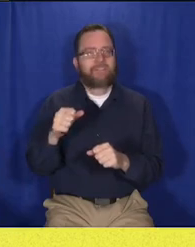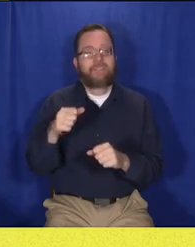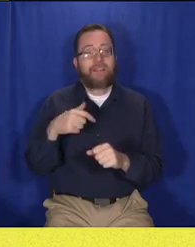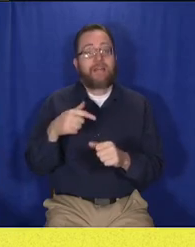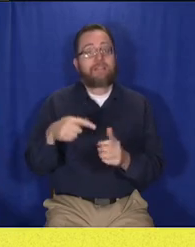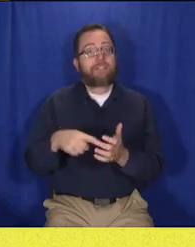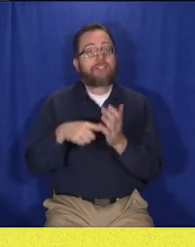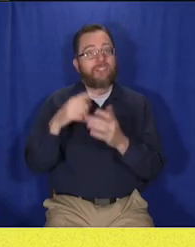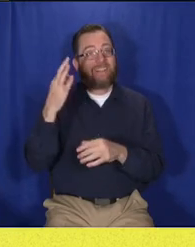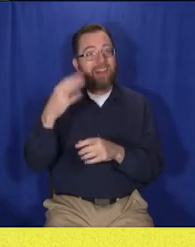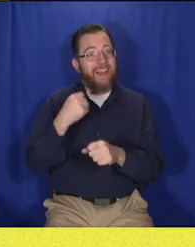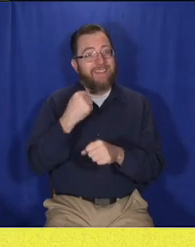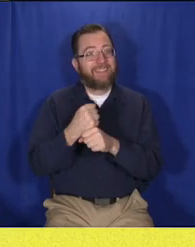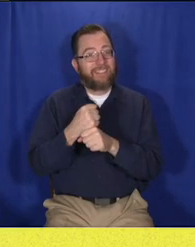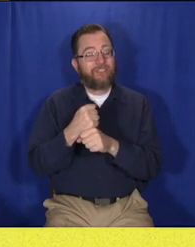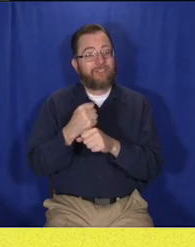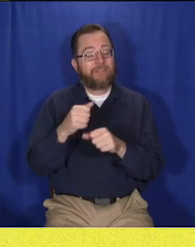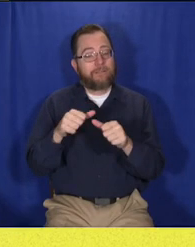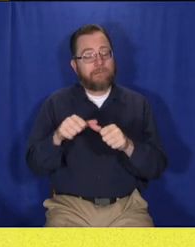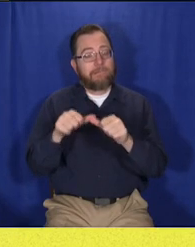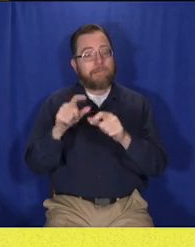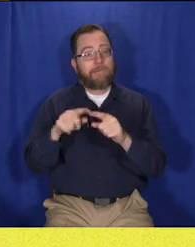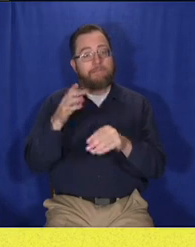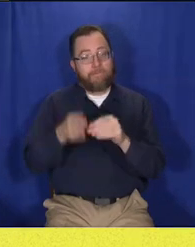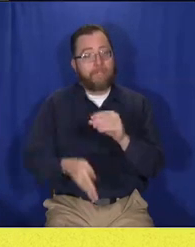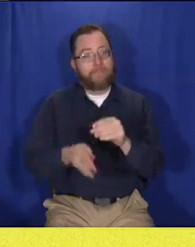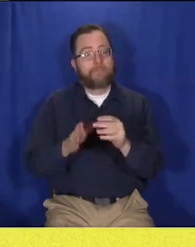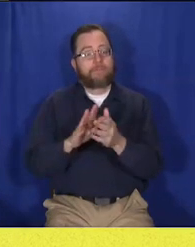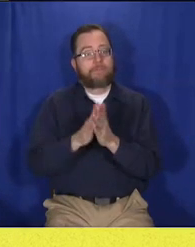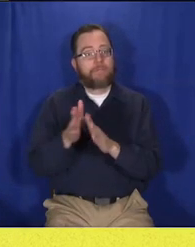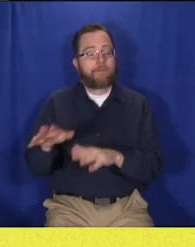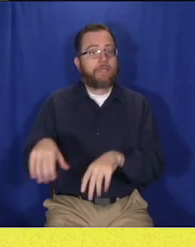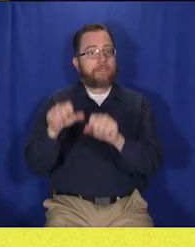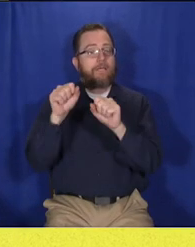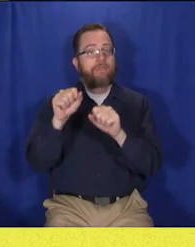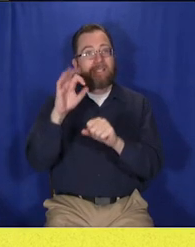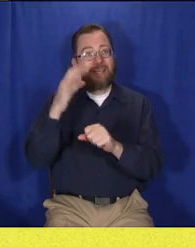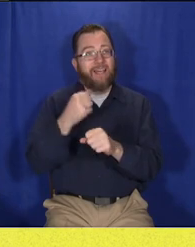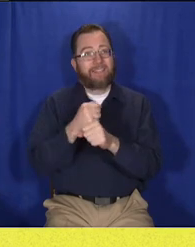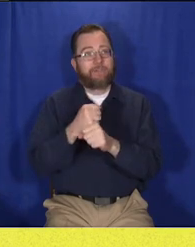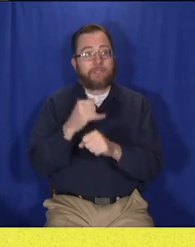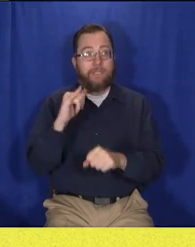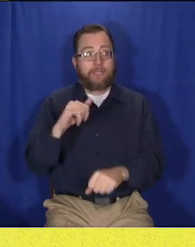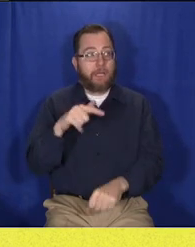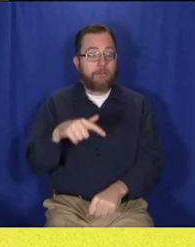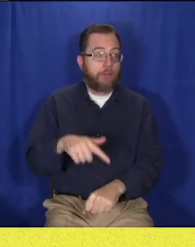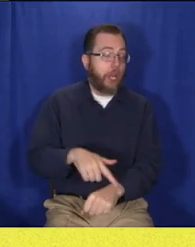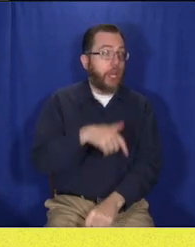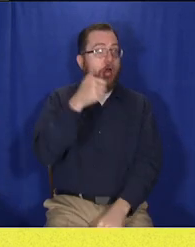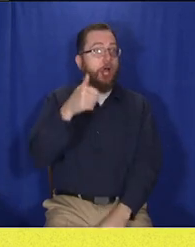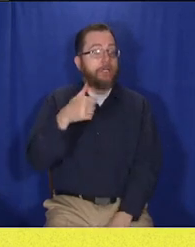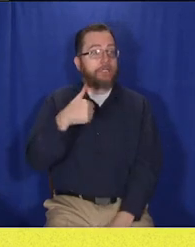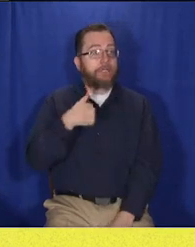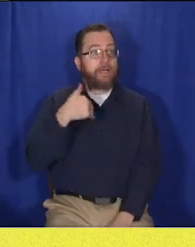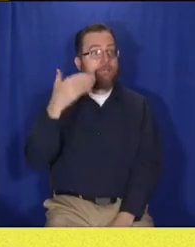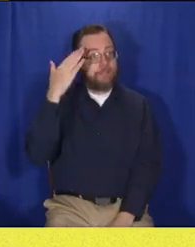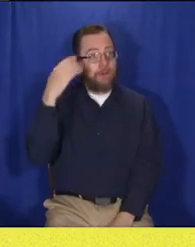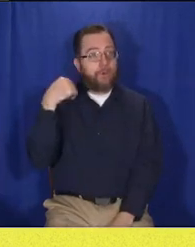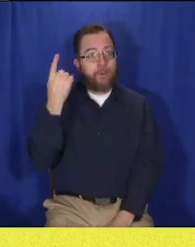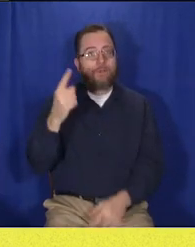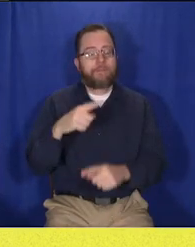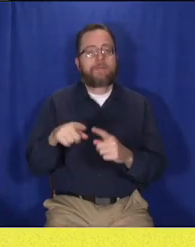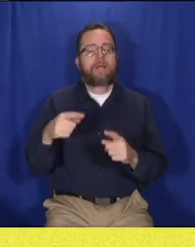long years to finish that adoption, mm-hmm. which is longer than anybody I know who's ever been in the adoption process. But